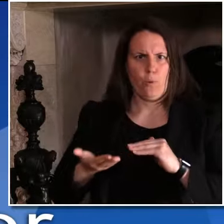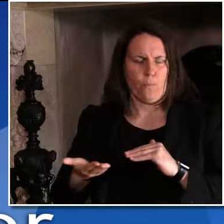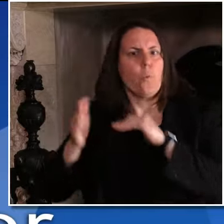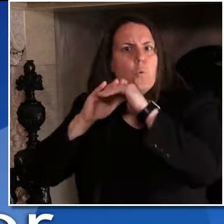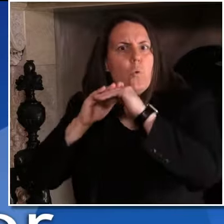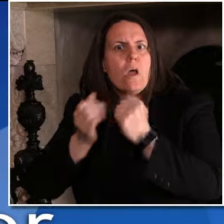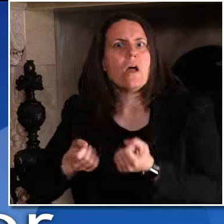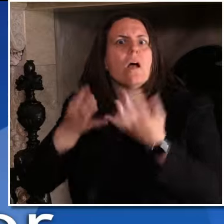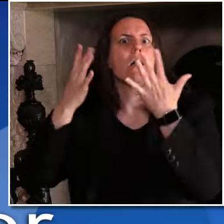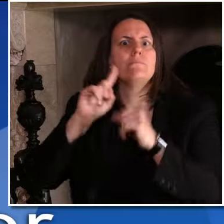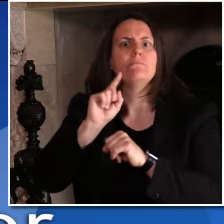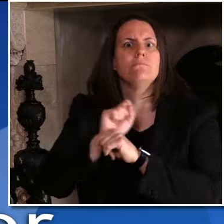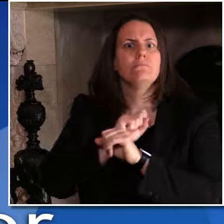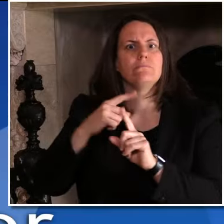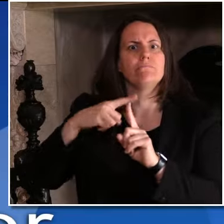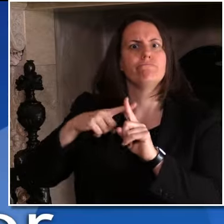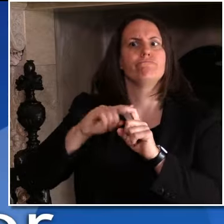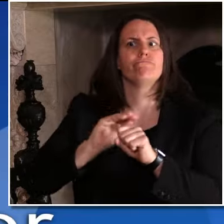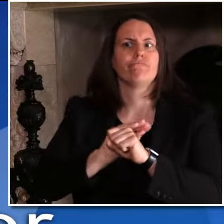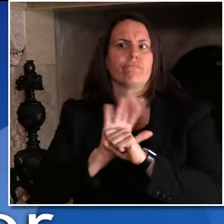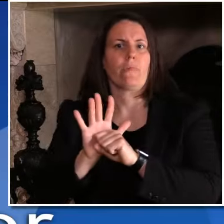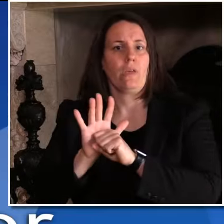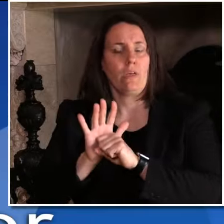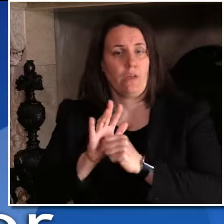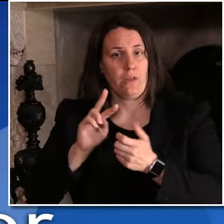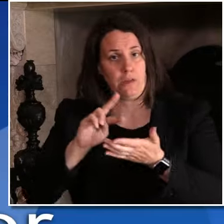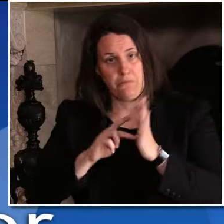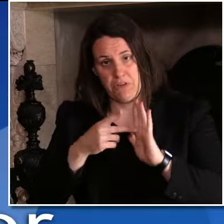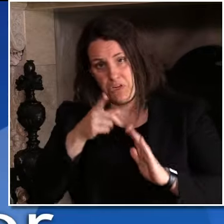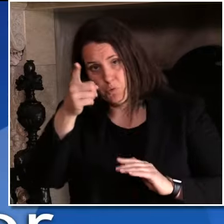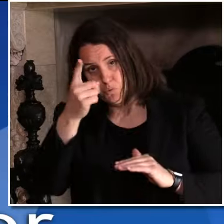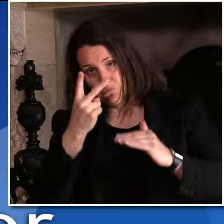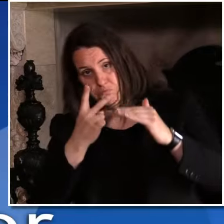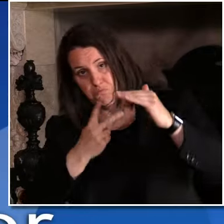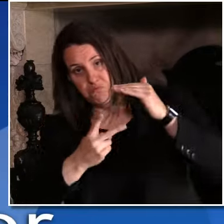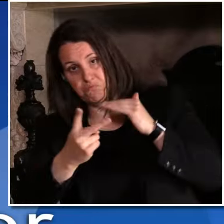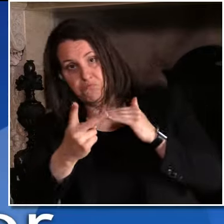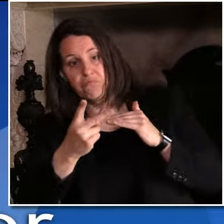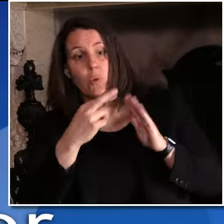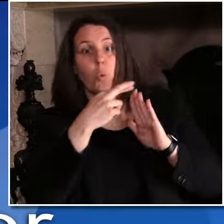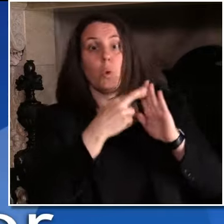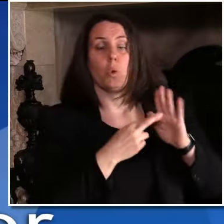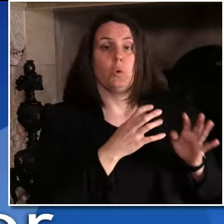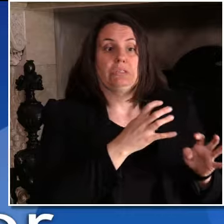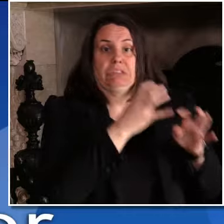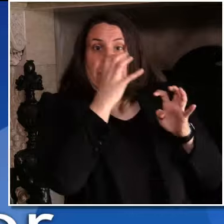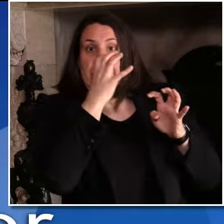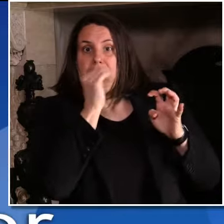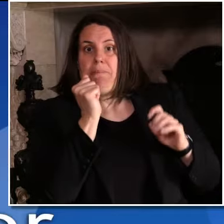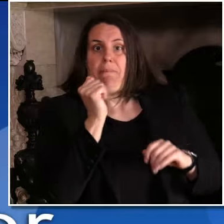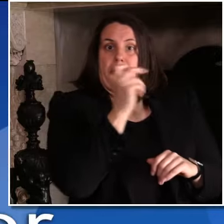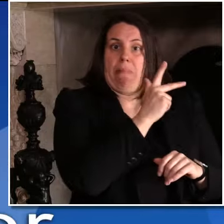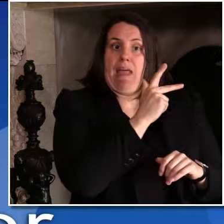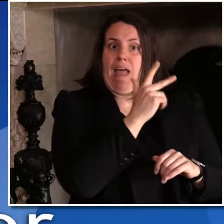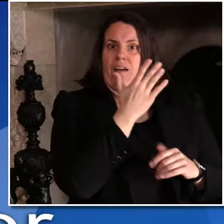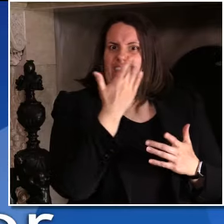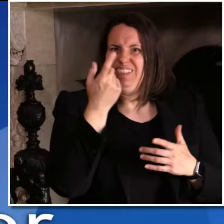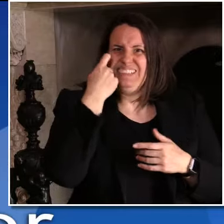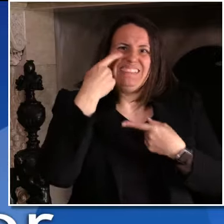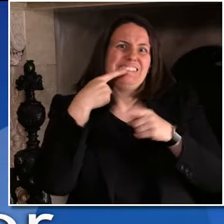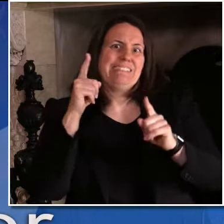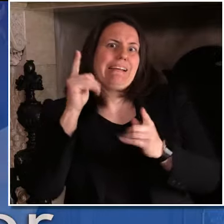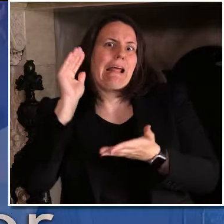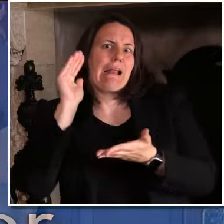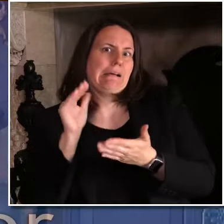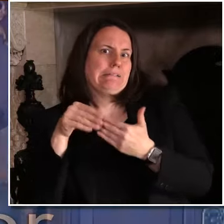these restrictions at all? And might those restrictions come back if we see more days like that? Well, as you know,